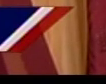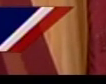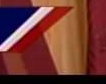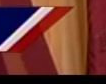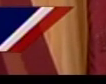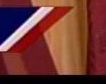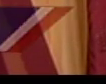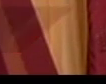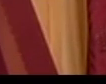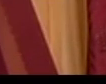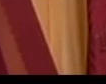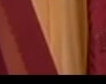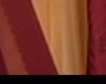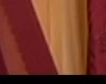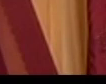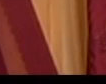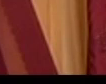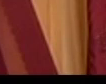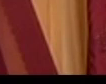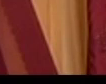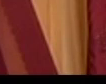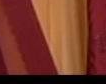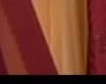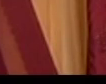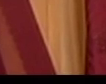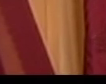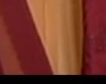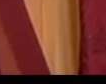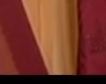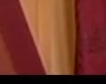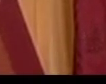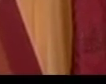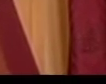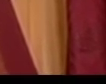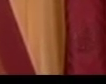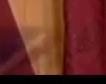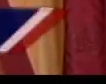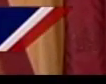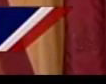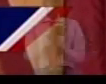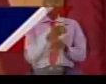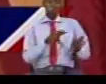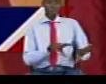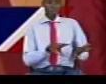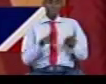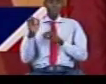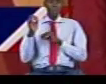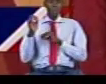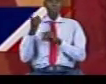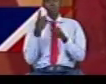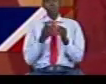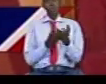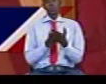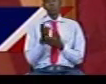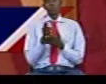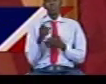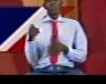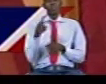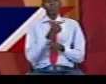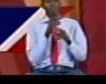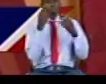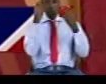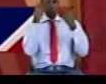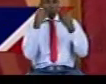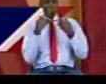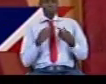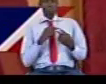truth. And they disregard the truth. They despise the truth. They depart from the truth. They look like Christians when